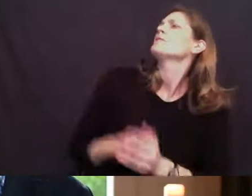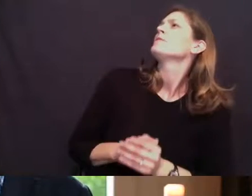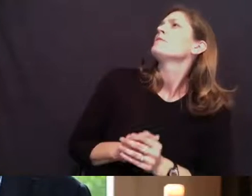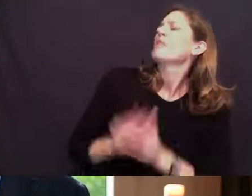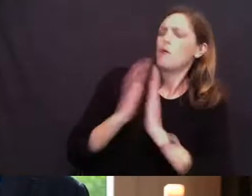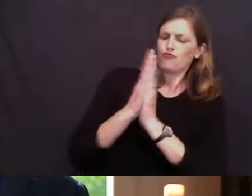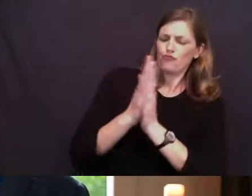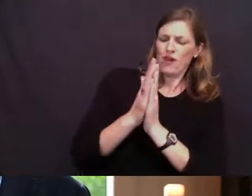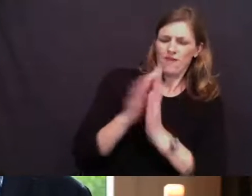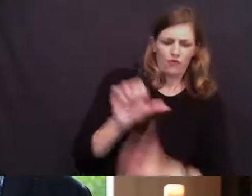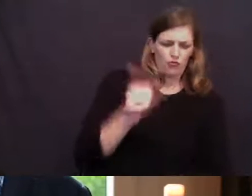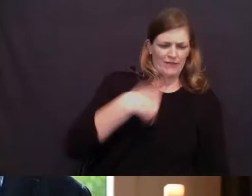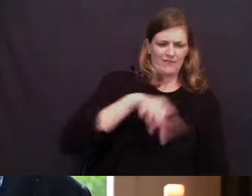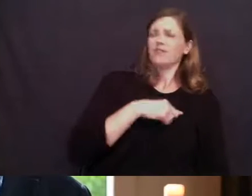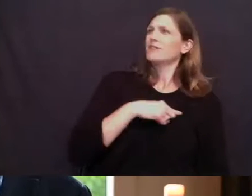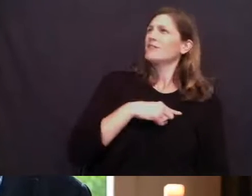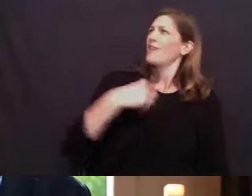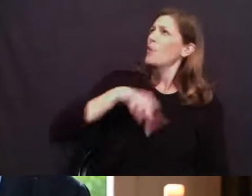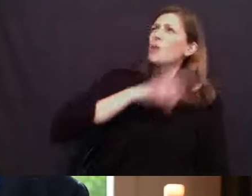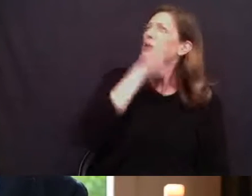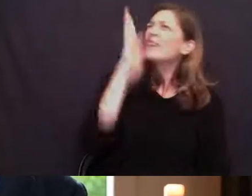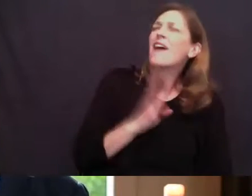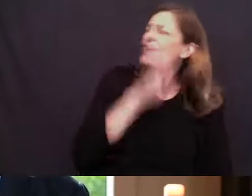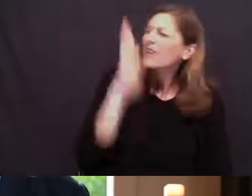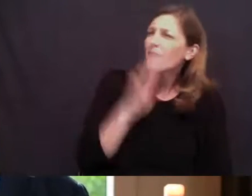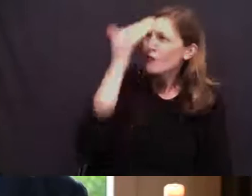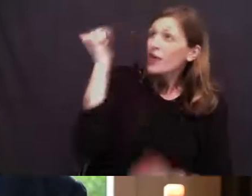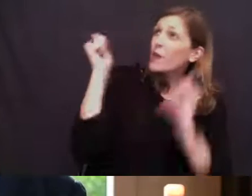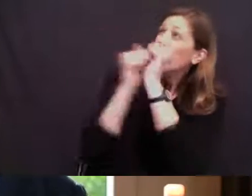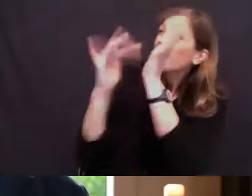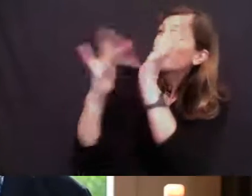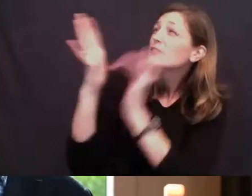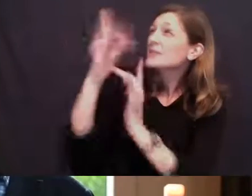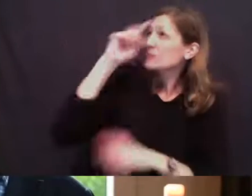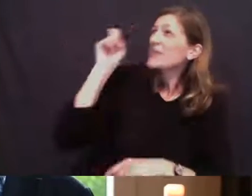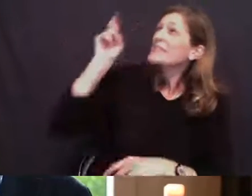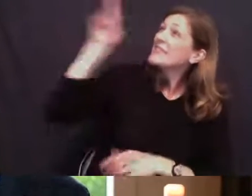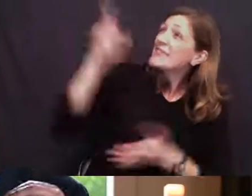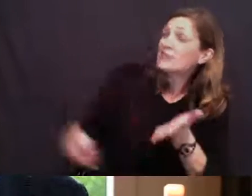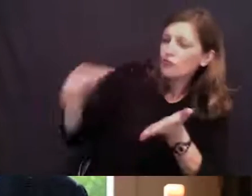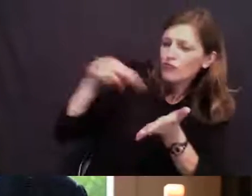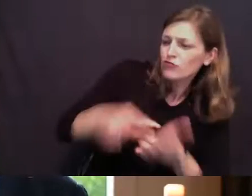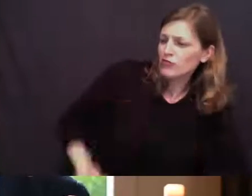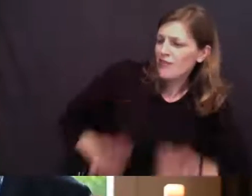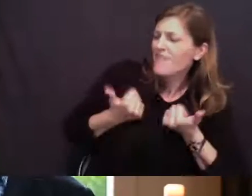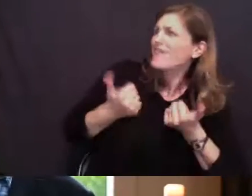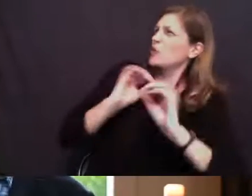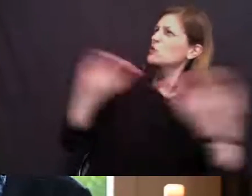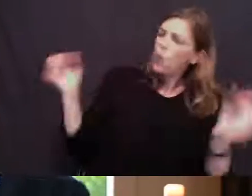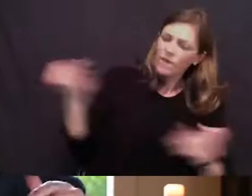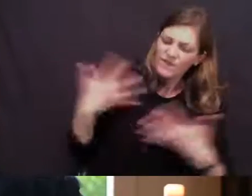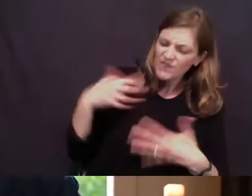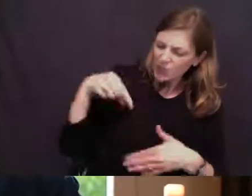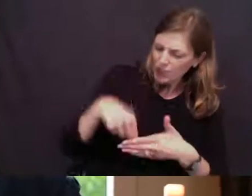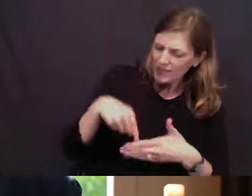that we would never, ever forget that with Jesus, because he is the resurrection of life, there is no fear in this life, there is